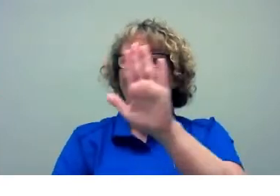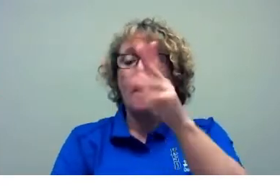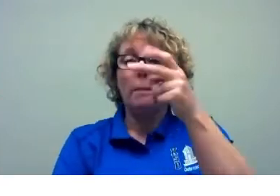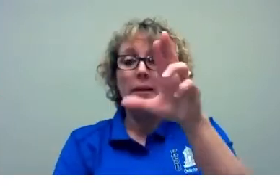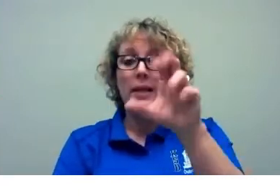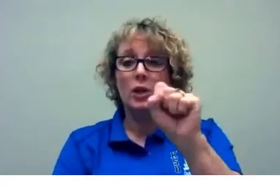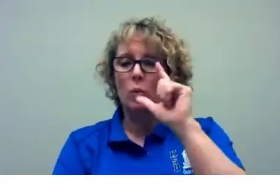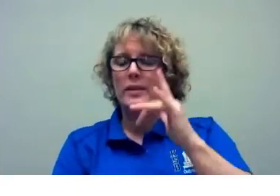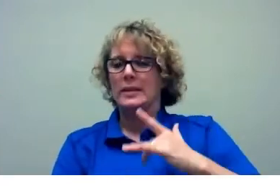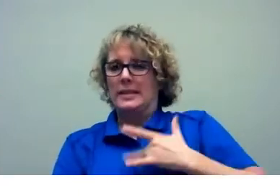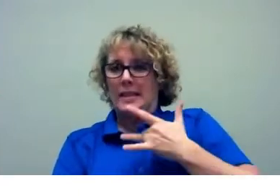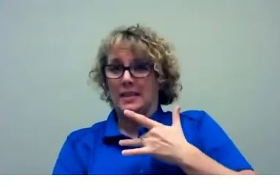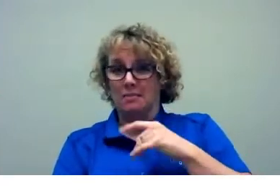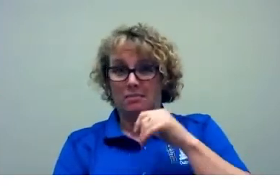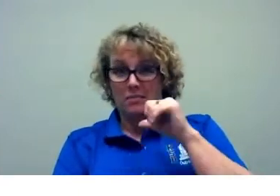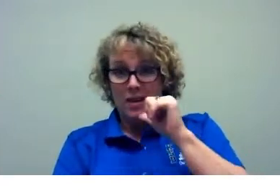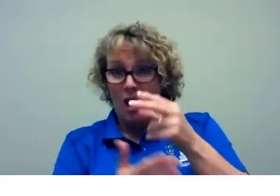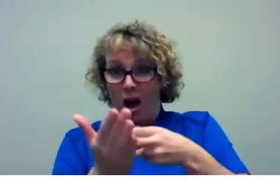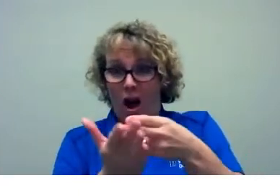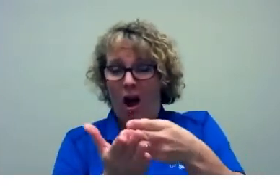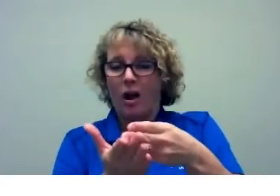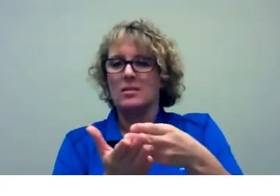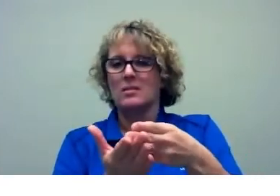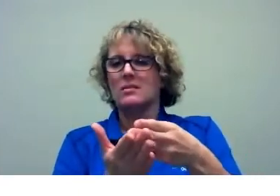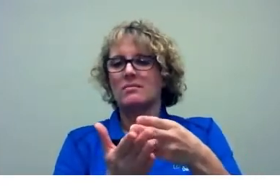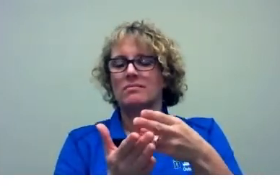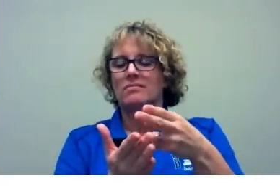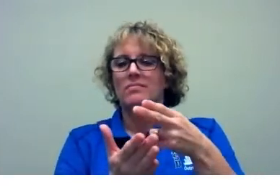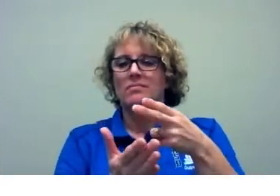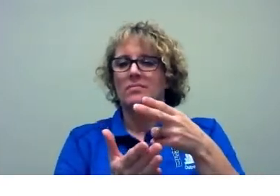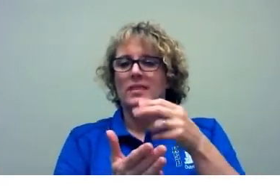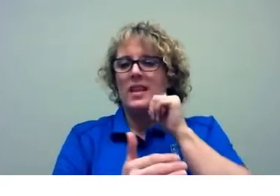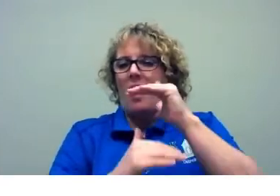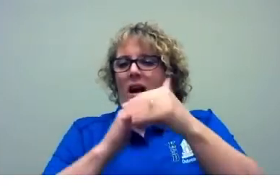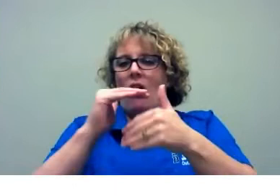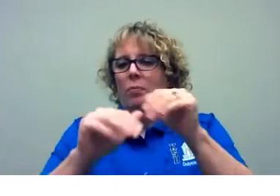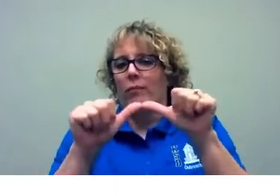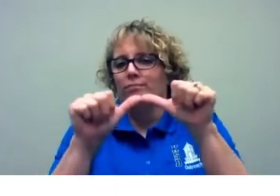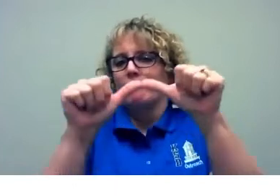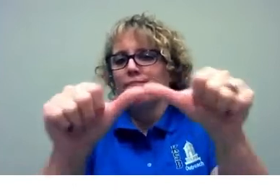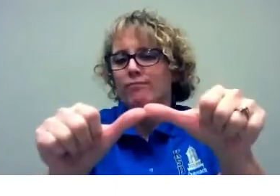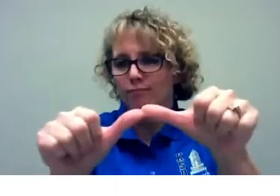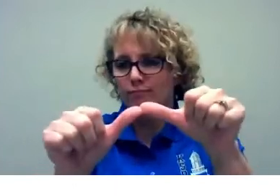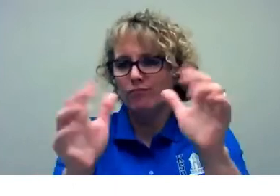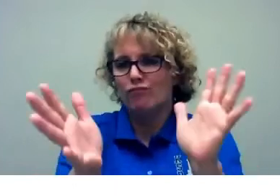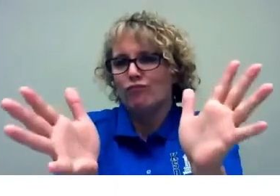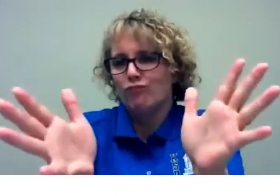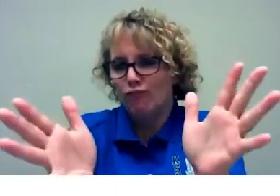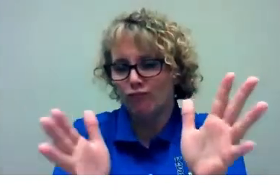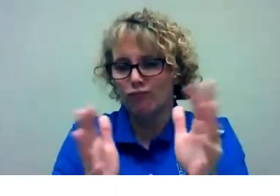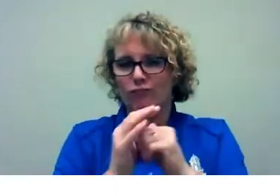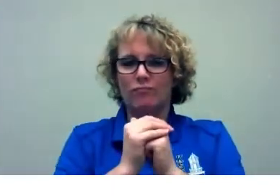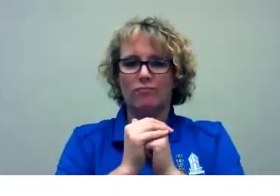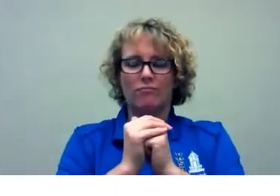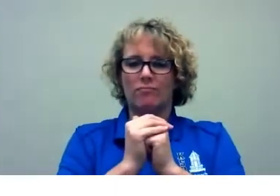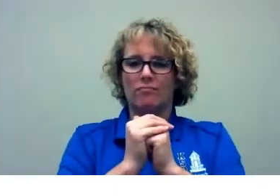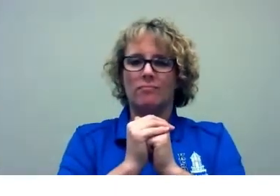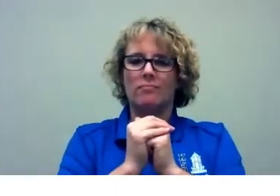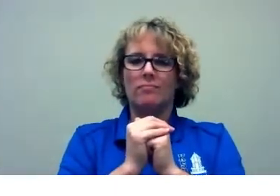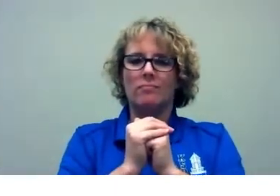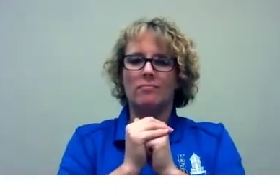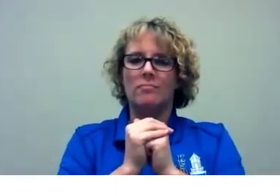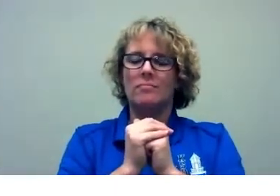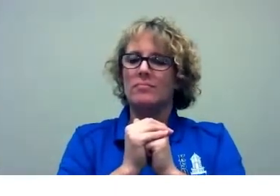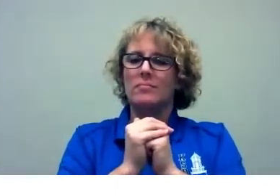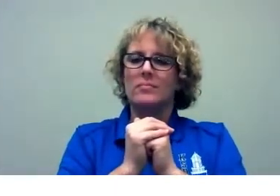The key is that you're honest, and your peers will sense when you're not being honest. They will no longer be comfortable visiting